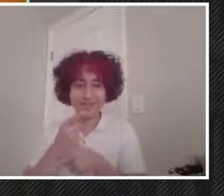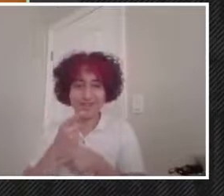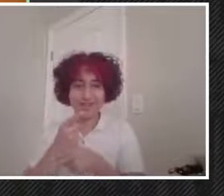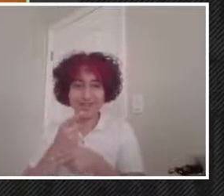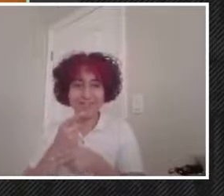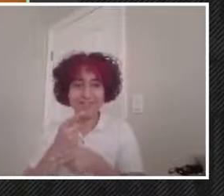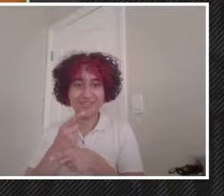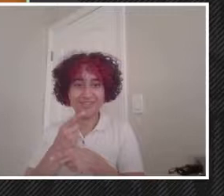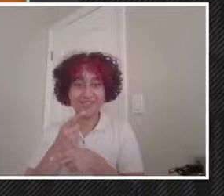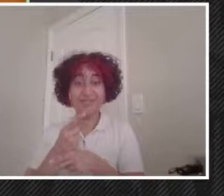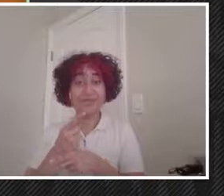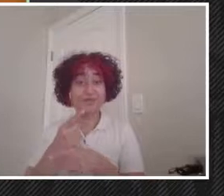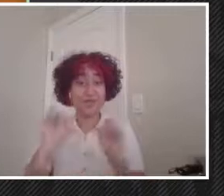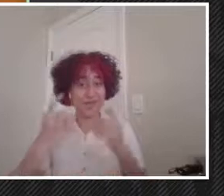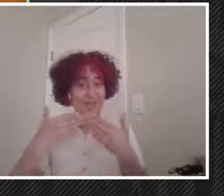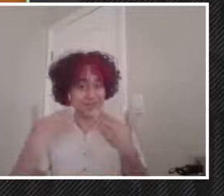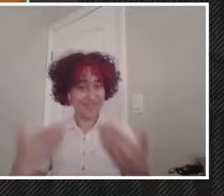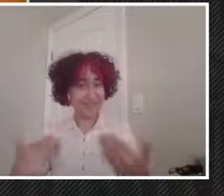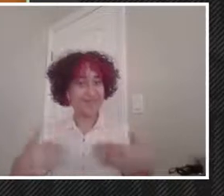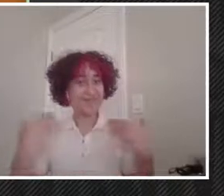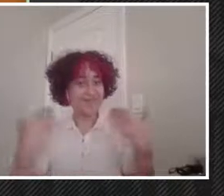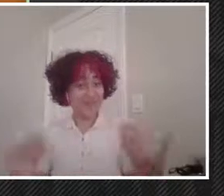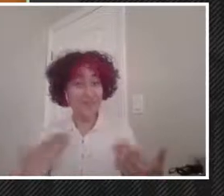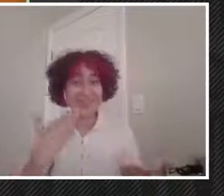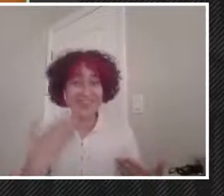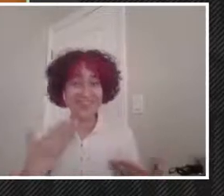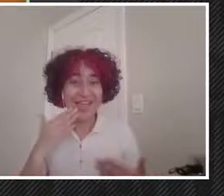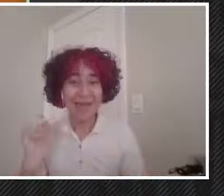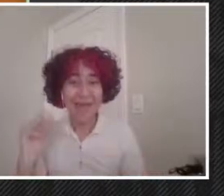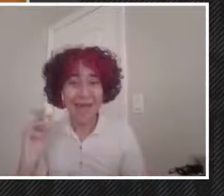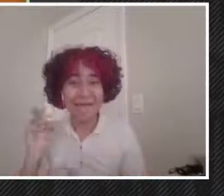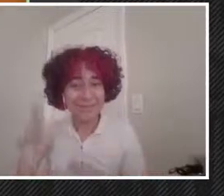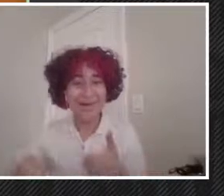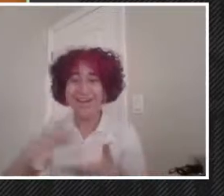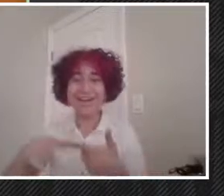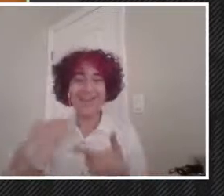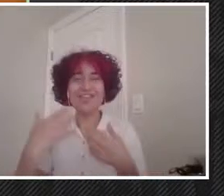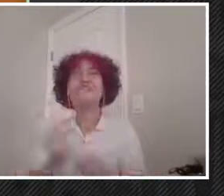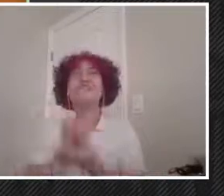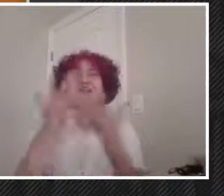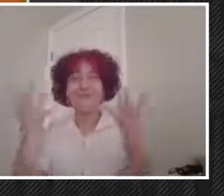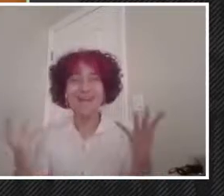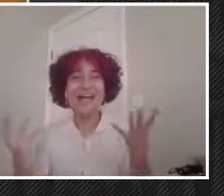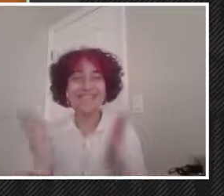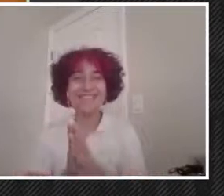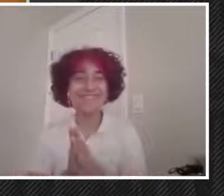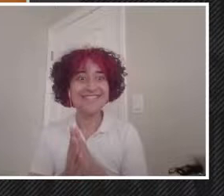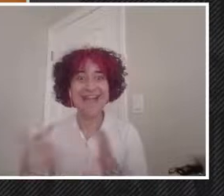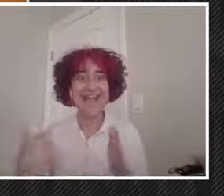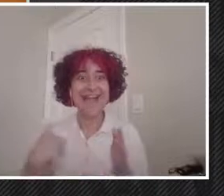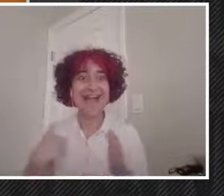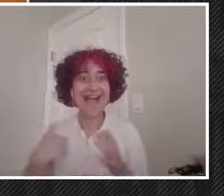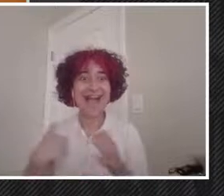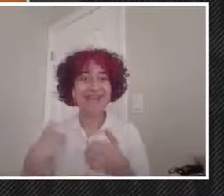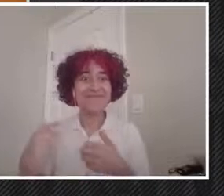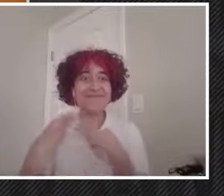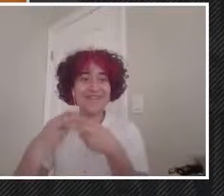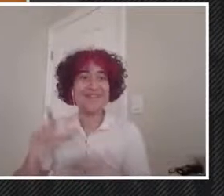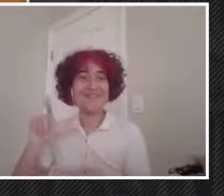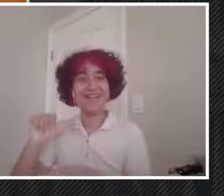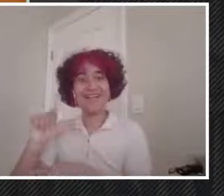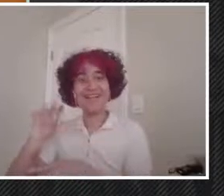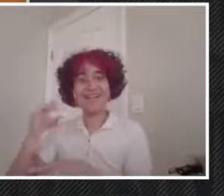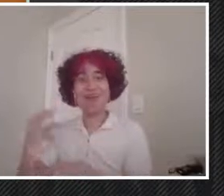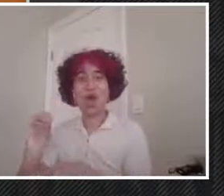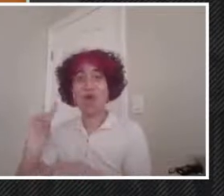Here we go, here we go. Thank you, Amber. Thank you so much. I am Alana Odoms, Executive Director